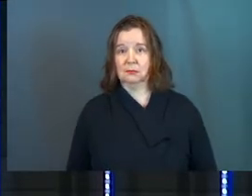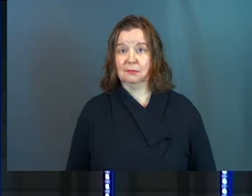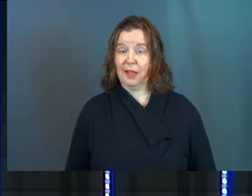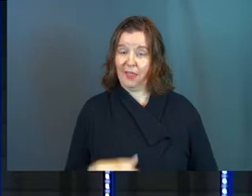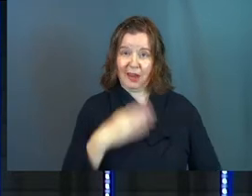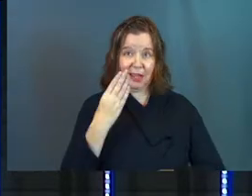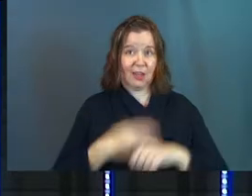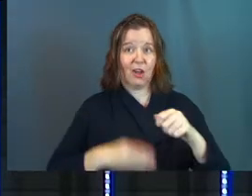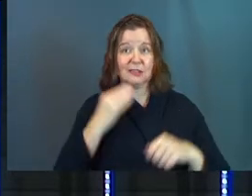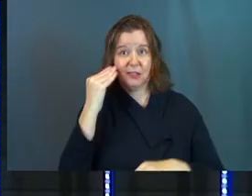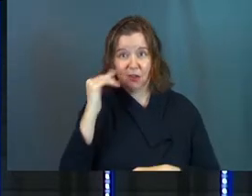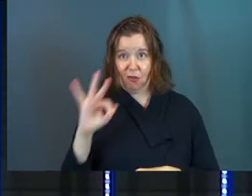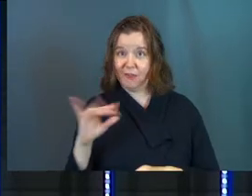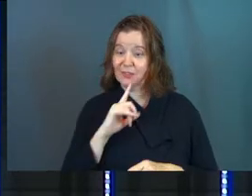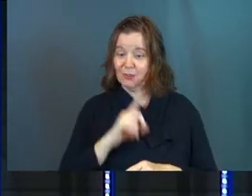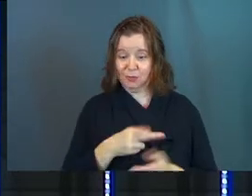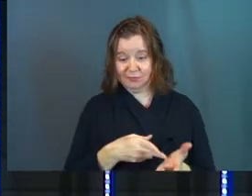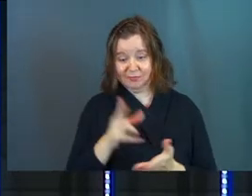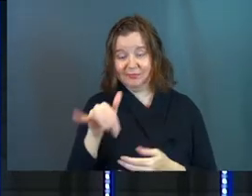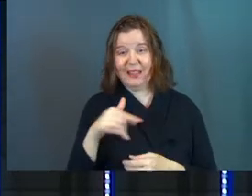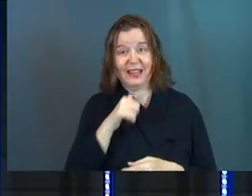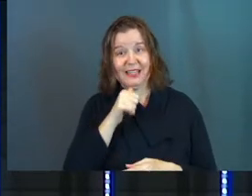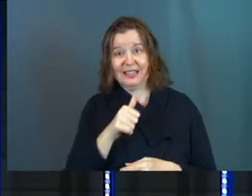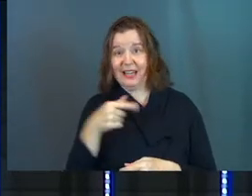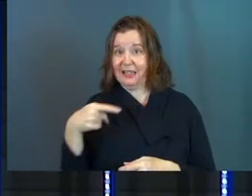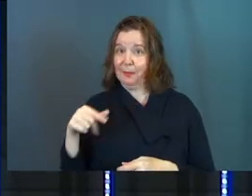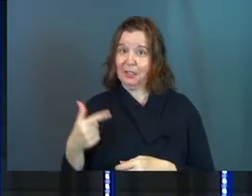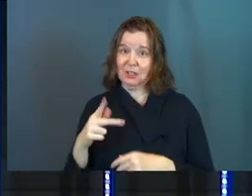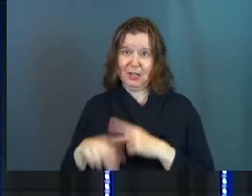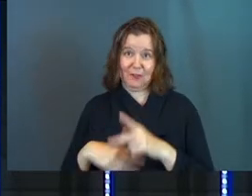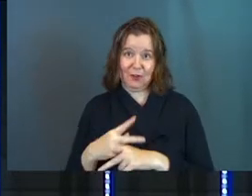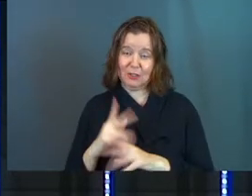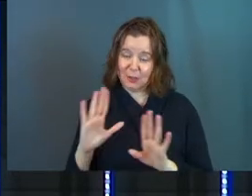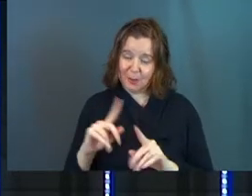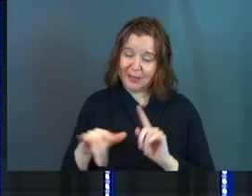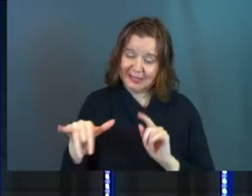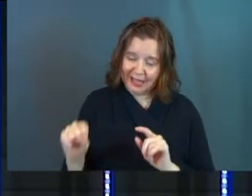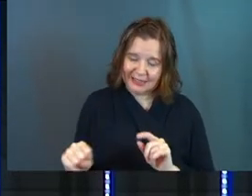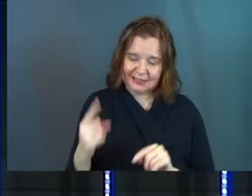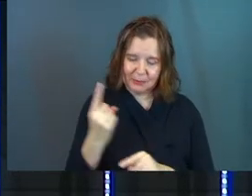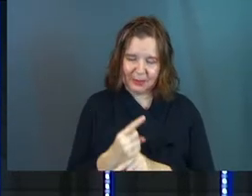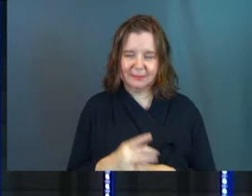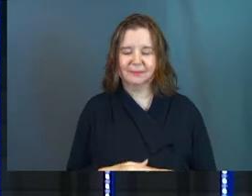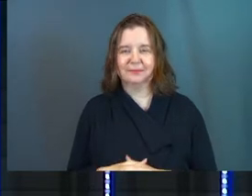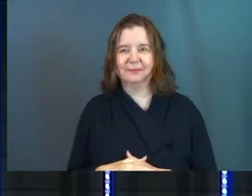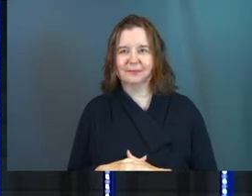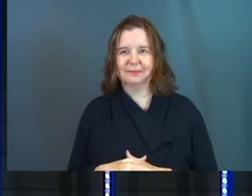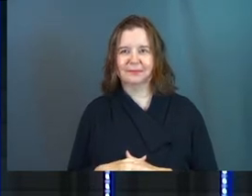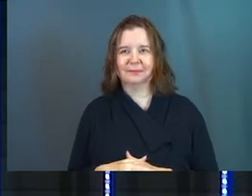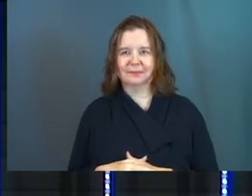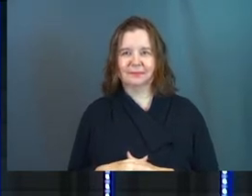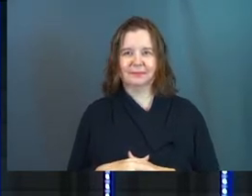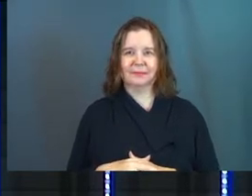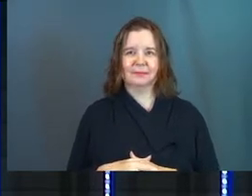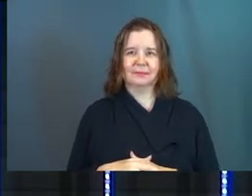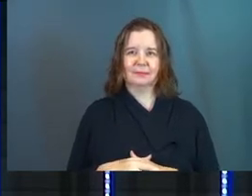Cuts his head off. It's true. That's true. That is not the PG version, though. But yeah, absolutely.